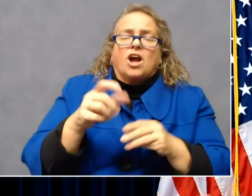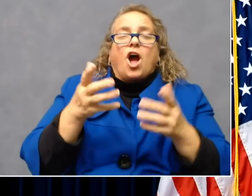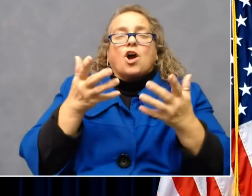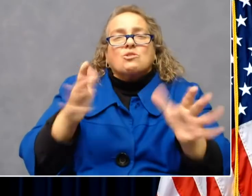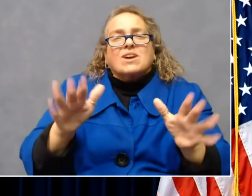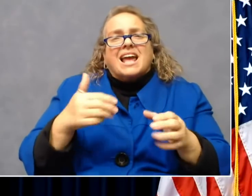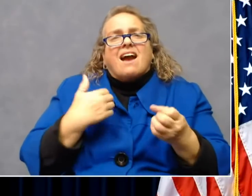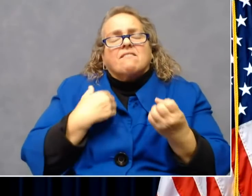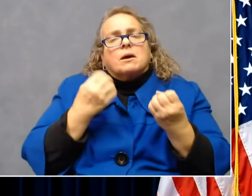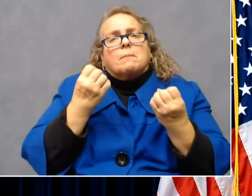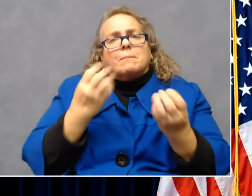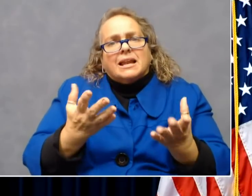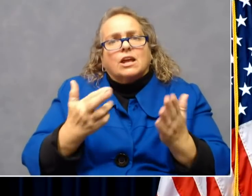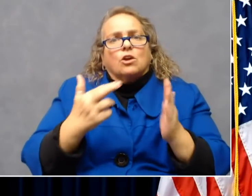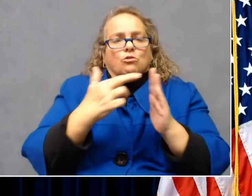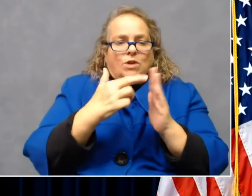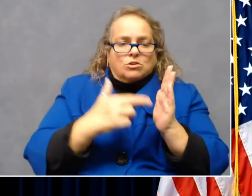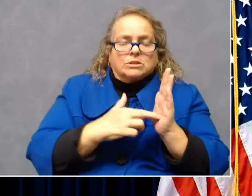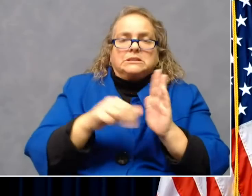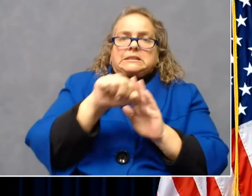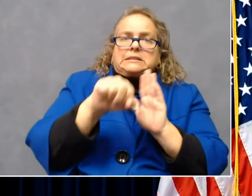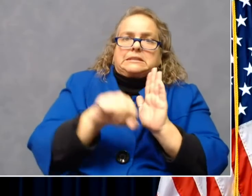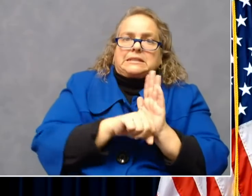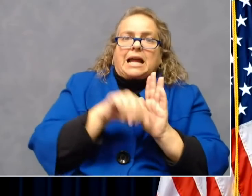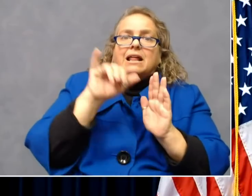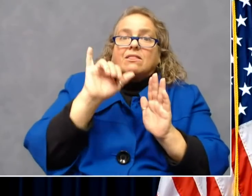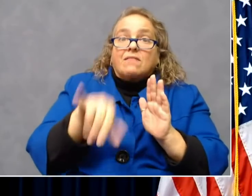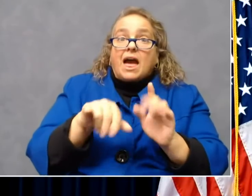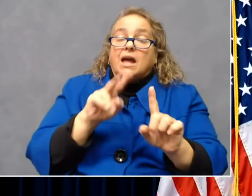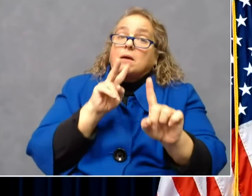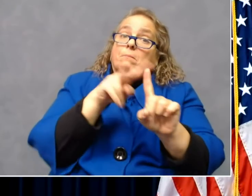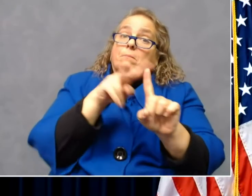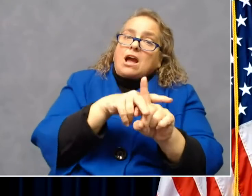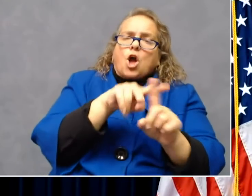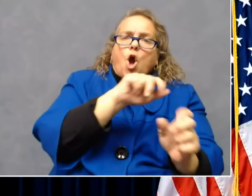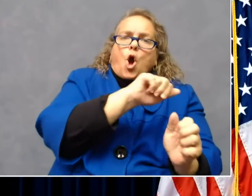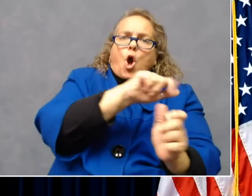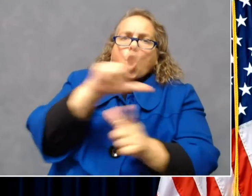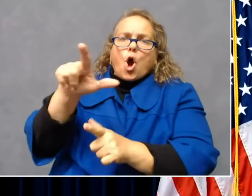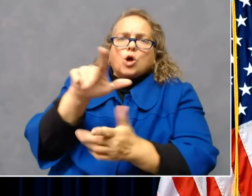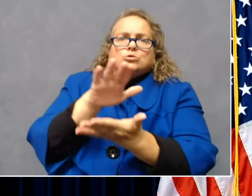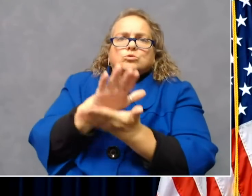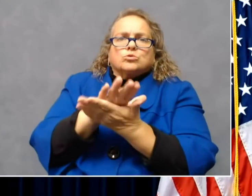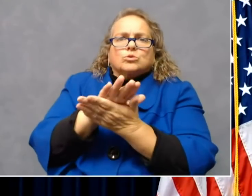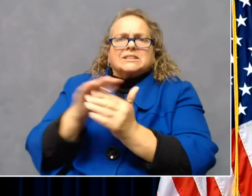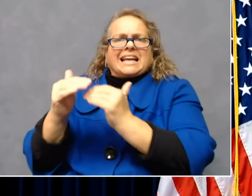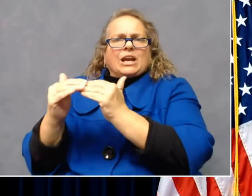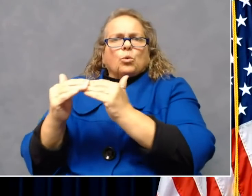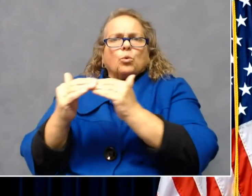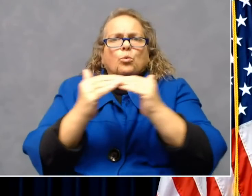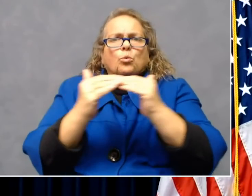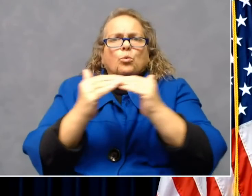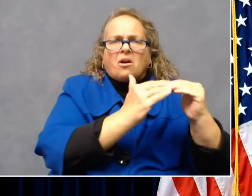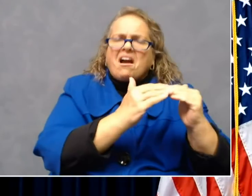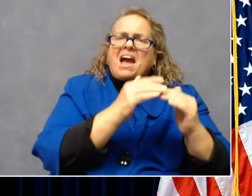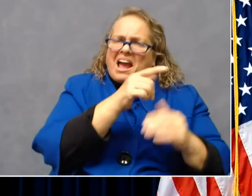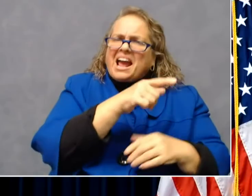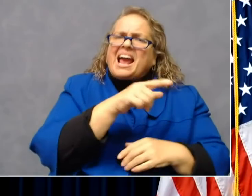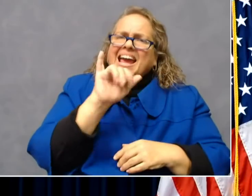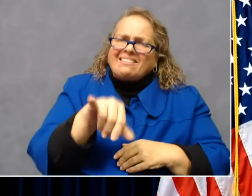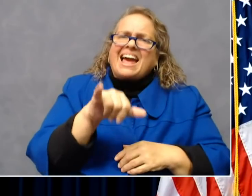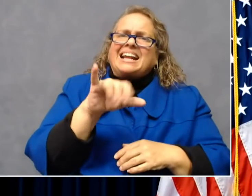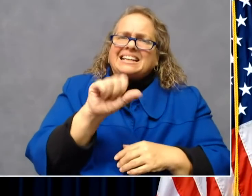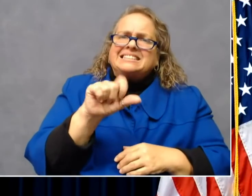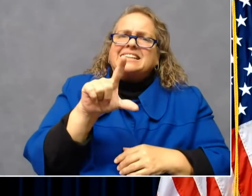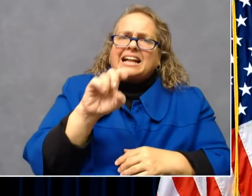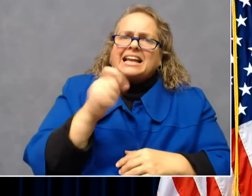regulations that apply to all schools equally that are out there, and those are legal. Listen, my faith is critically important to